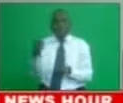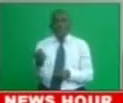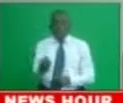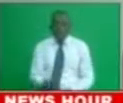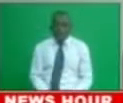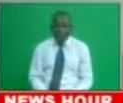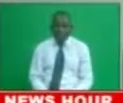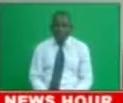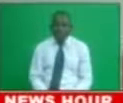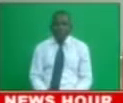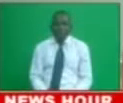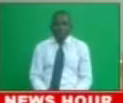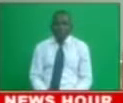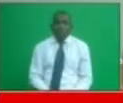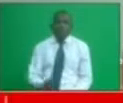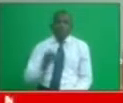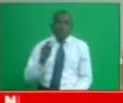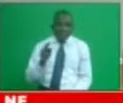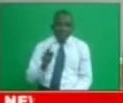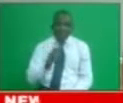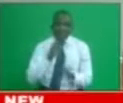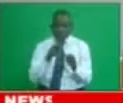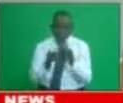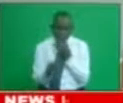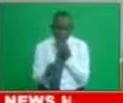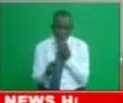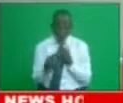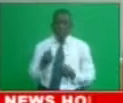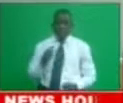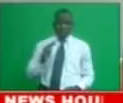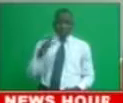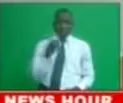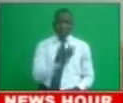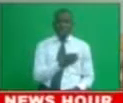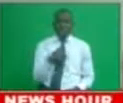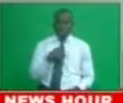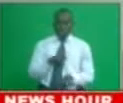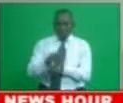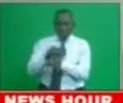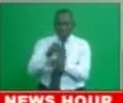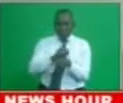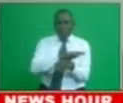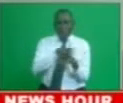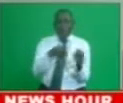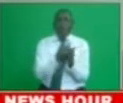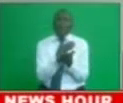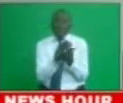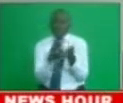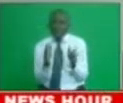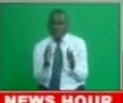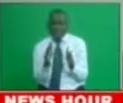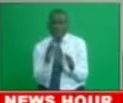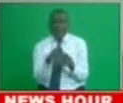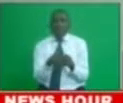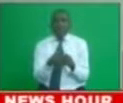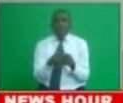Saturday? Thank you so very much. We have done everything to, you know, kickstart